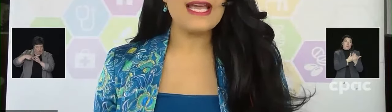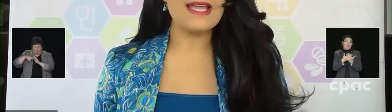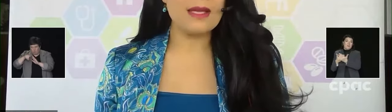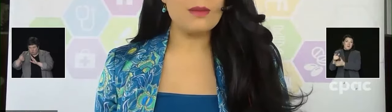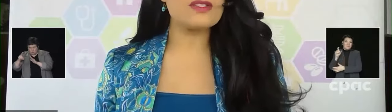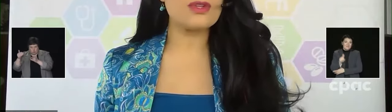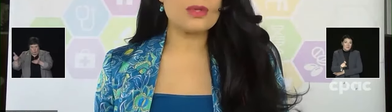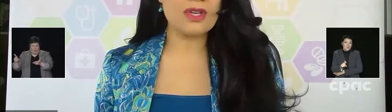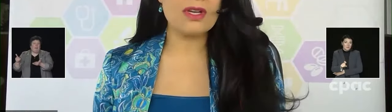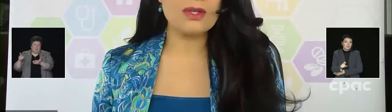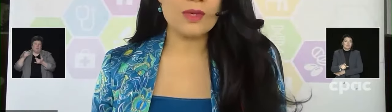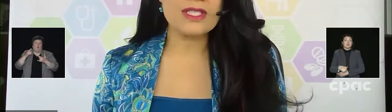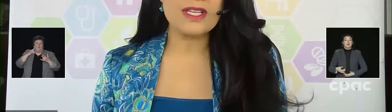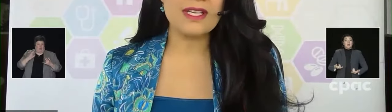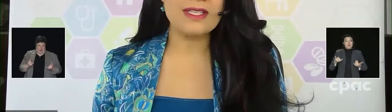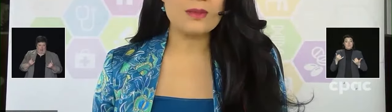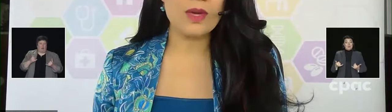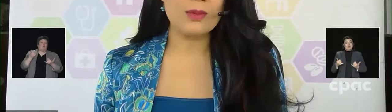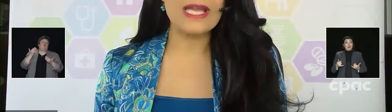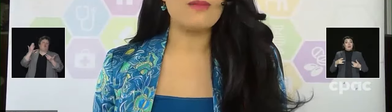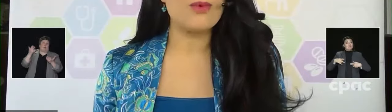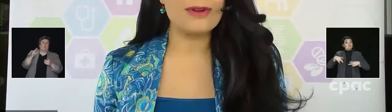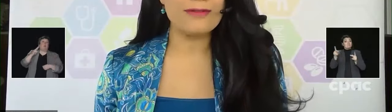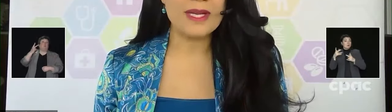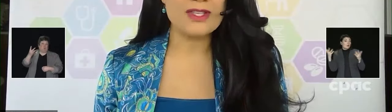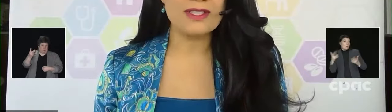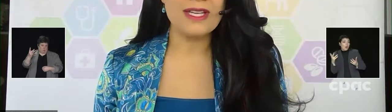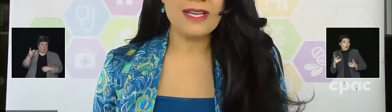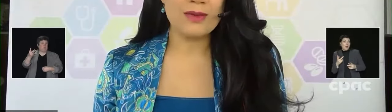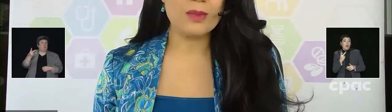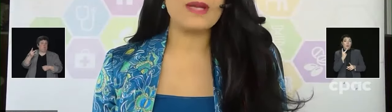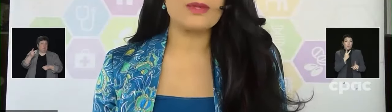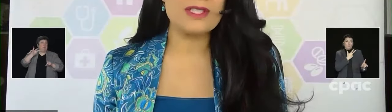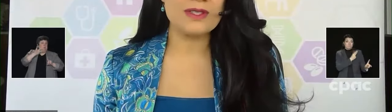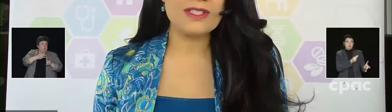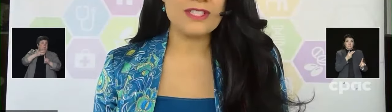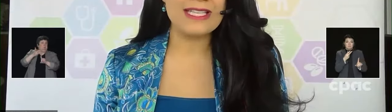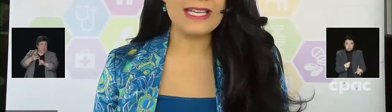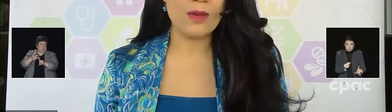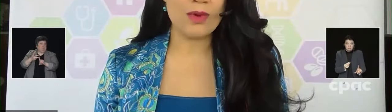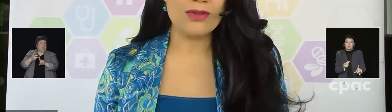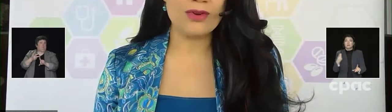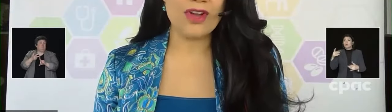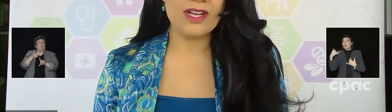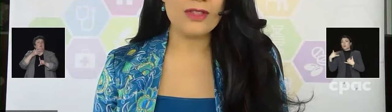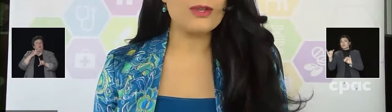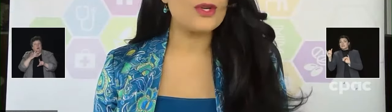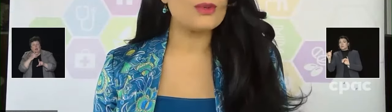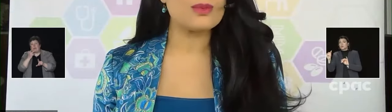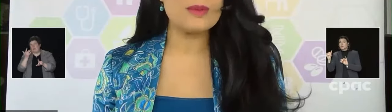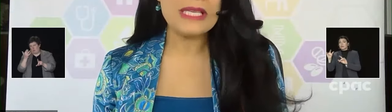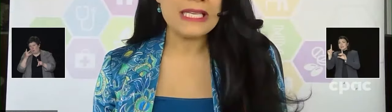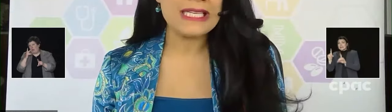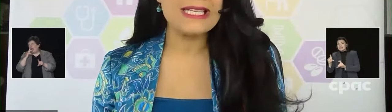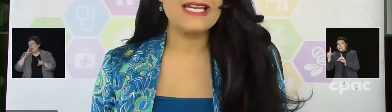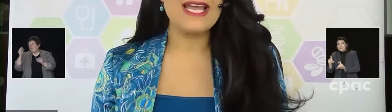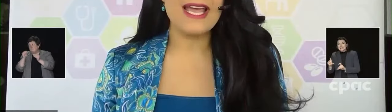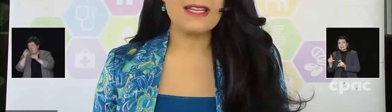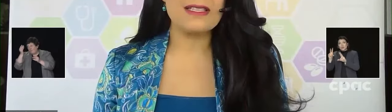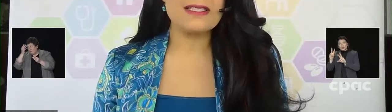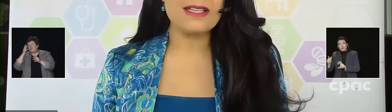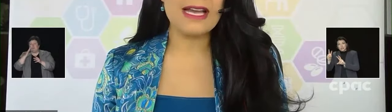doses. And then based on those ongoing studies, when we get more information, that will be able to indicate whether or not a 3rd dose would be